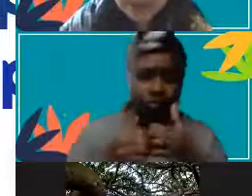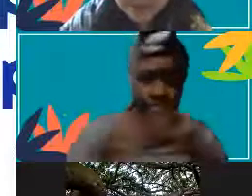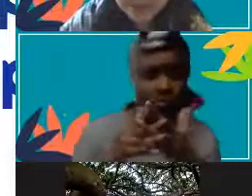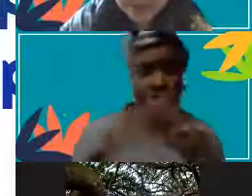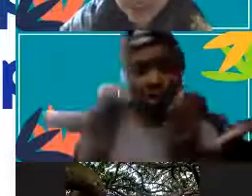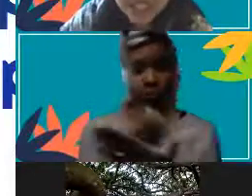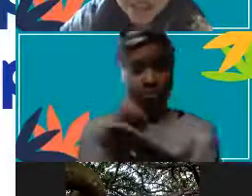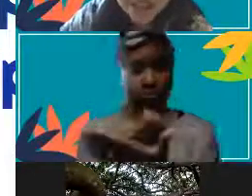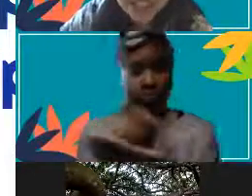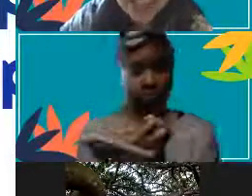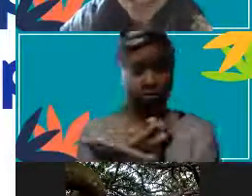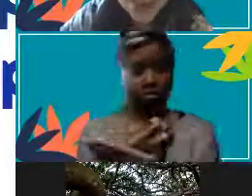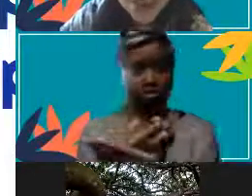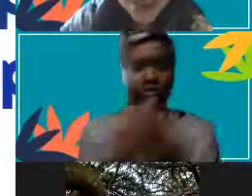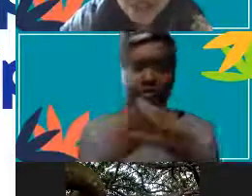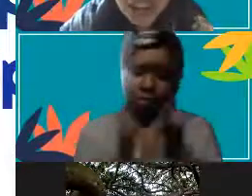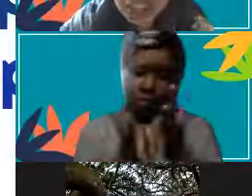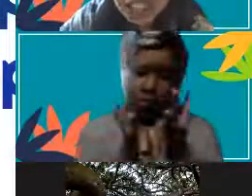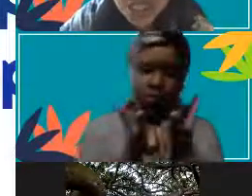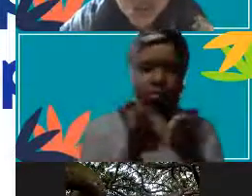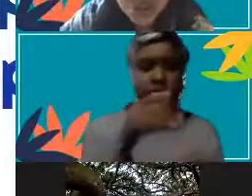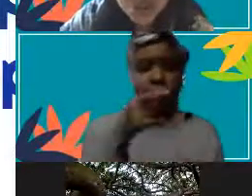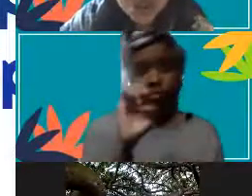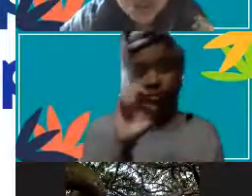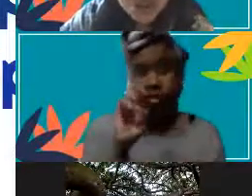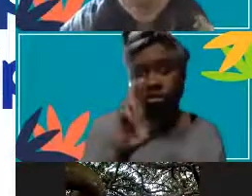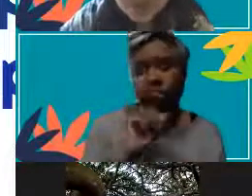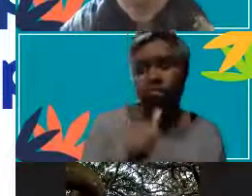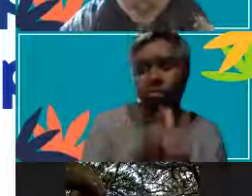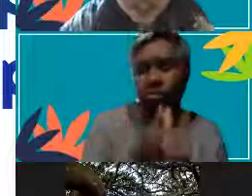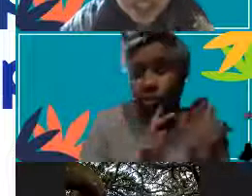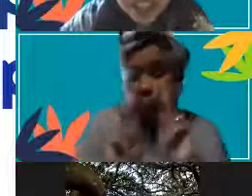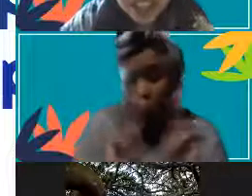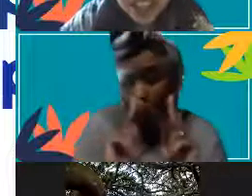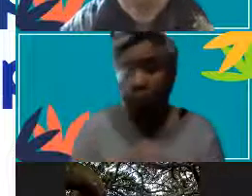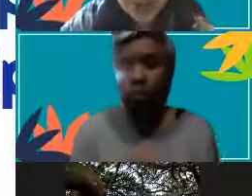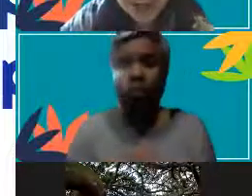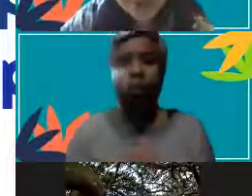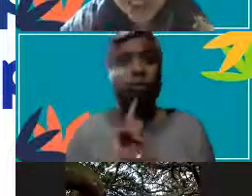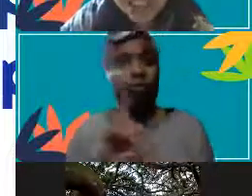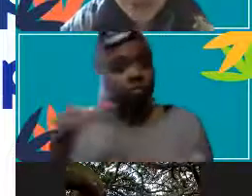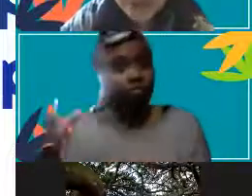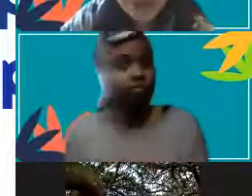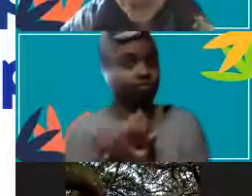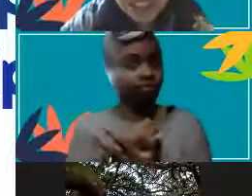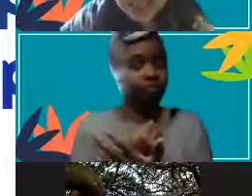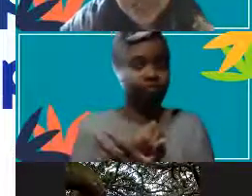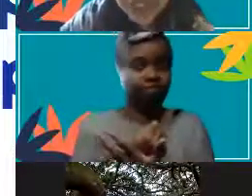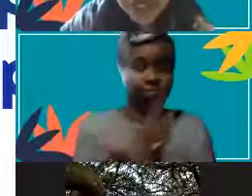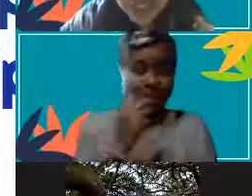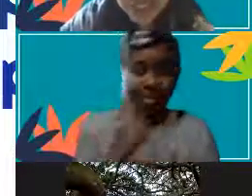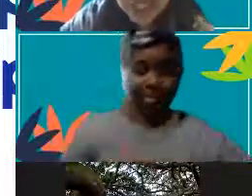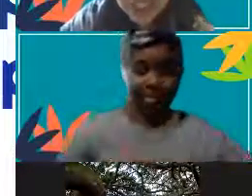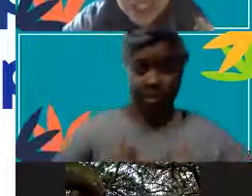non-conforming people. But it's also a key struggle we must win for our survival as a